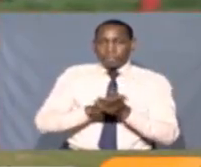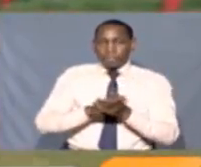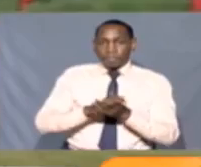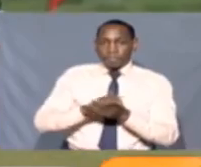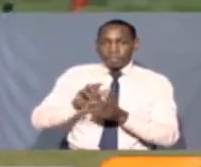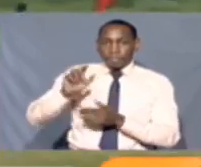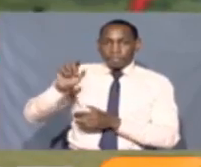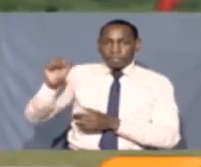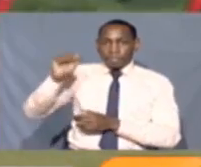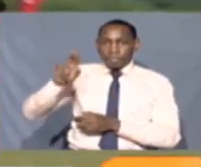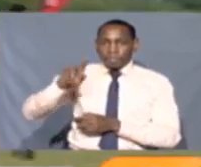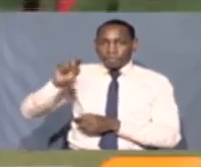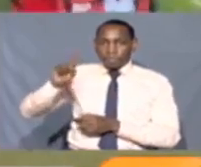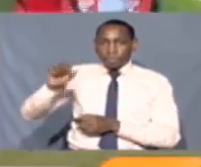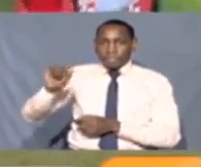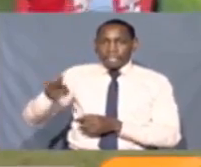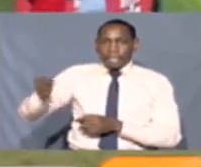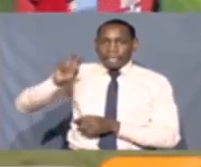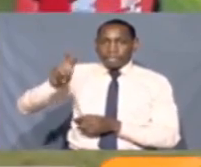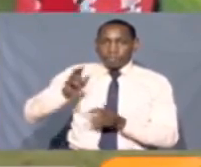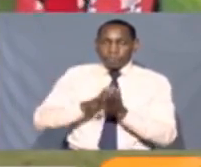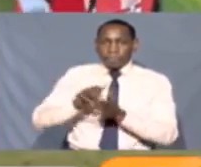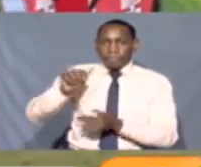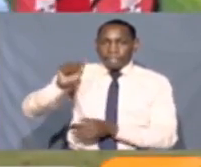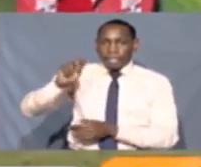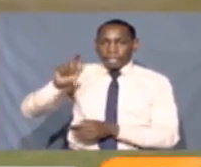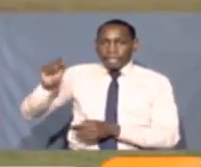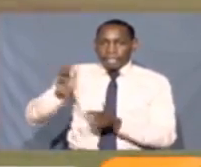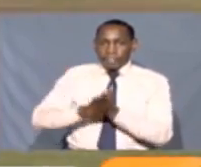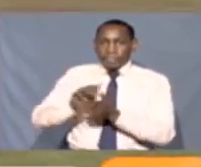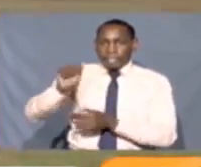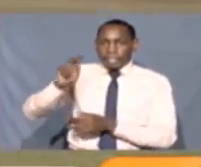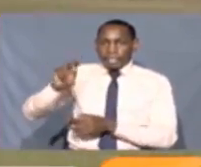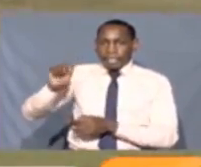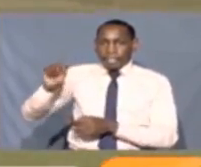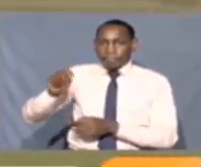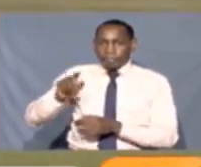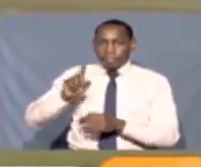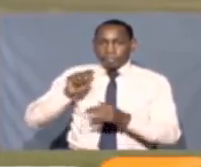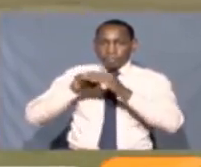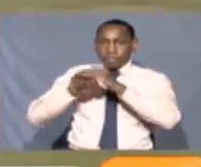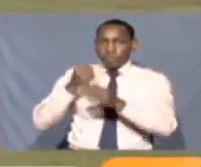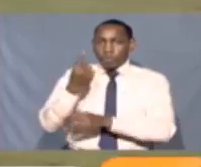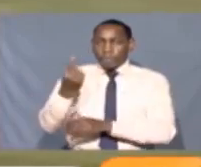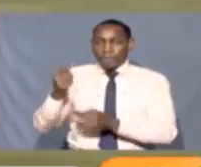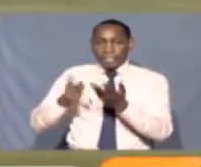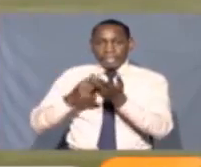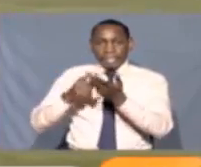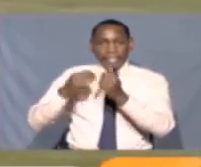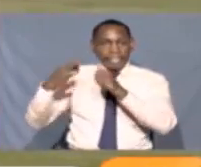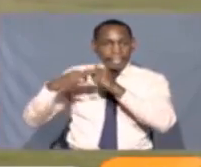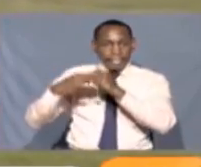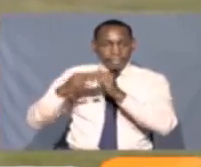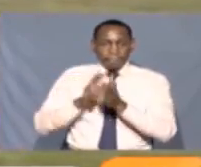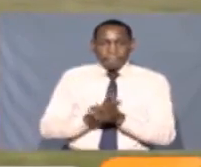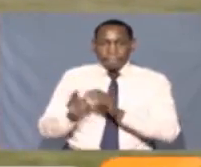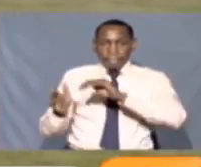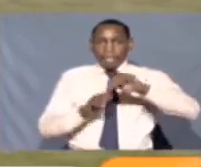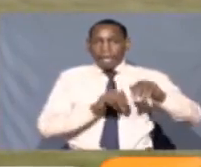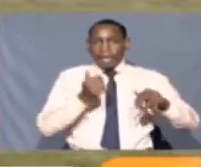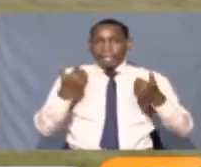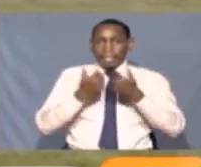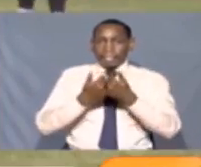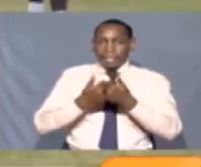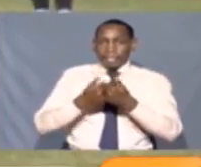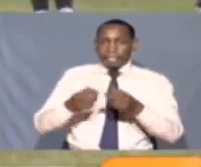Tolo Susie added a brace. Nanjala Aneti and Makamu Anet each scored 1 goal to bring the tally to 8. In another match,